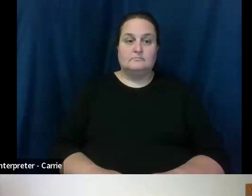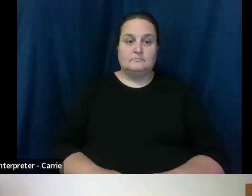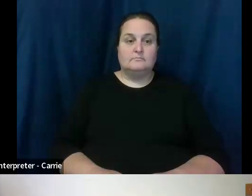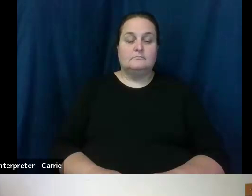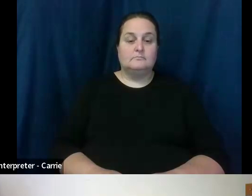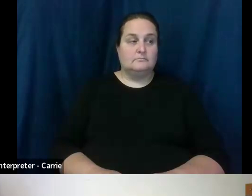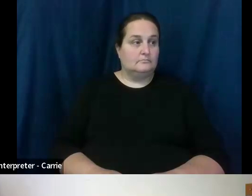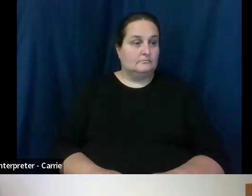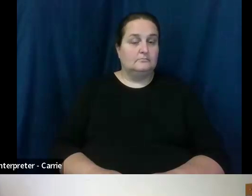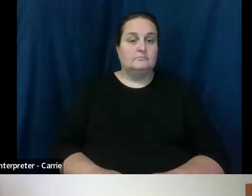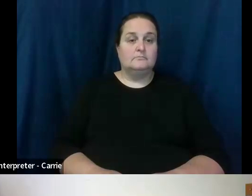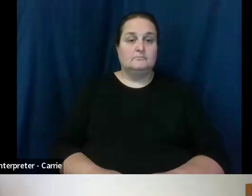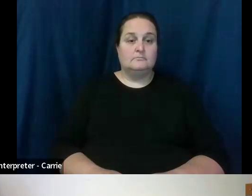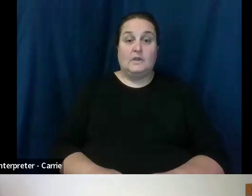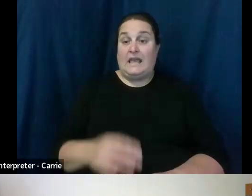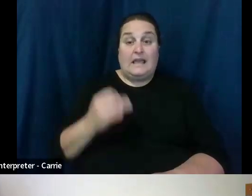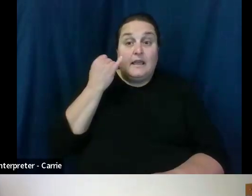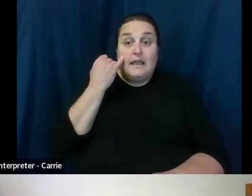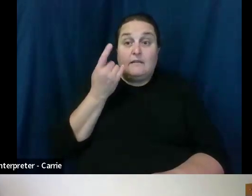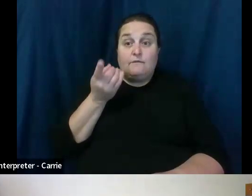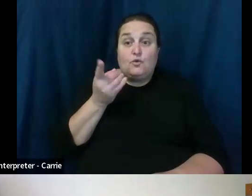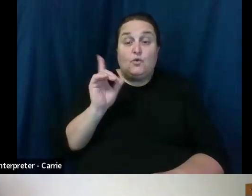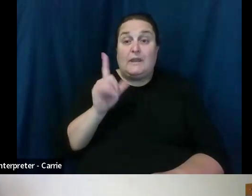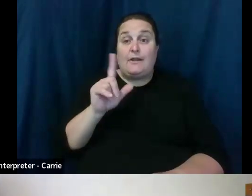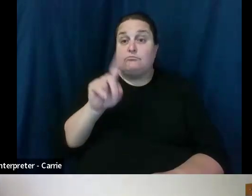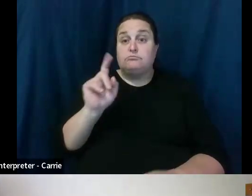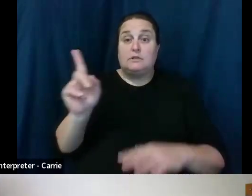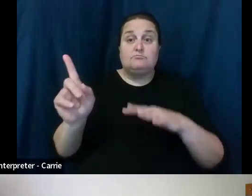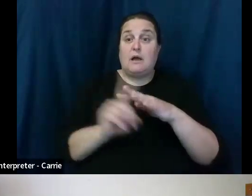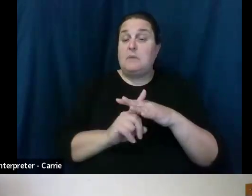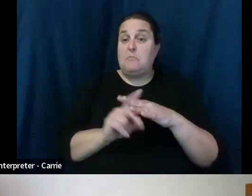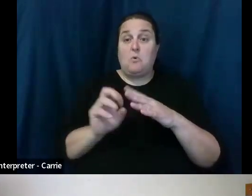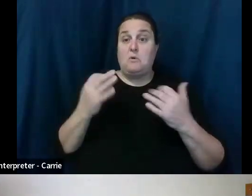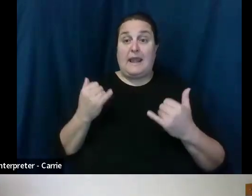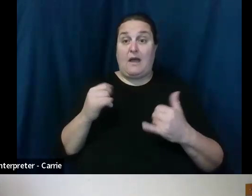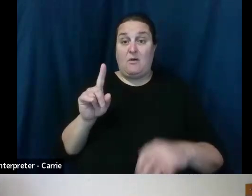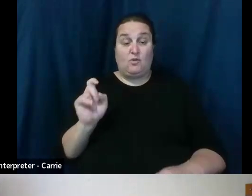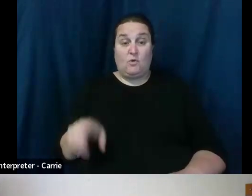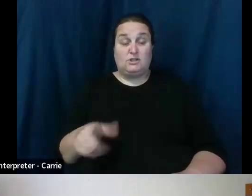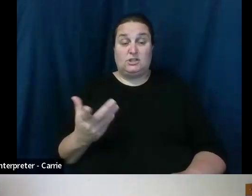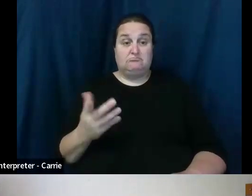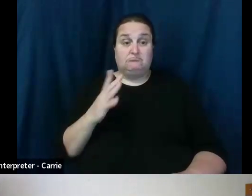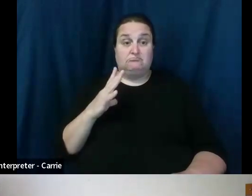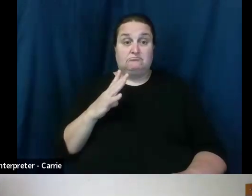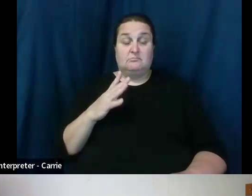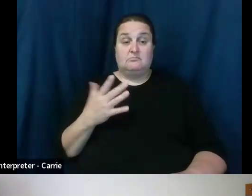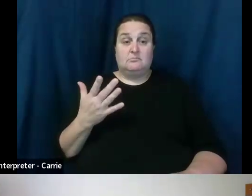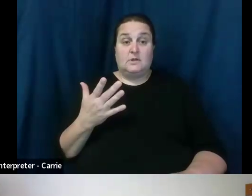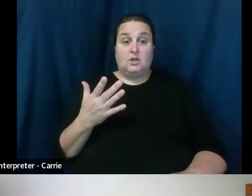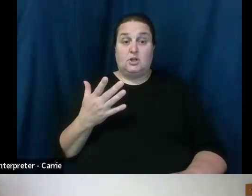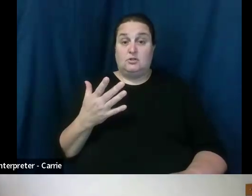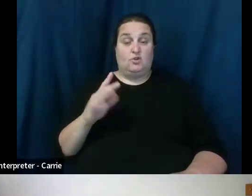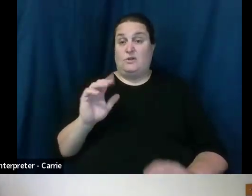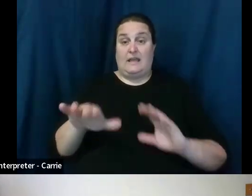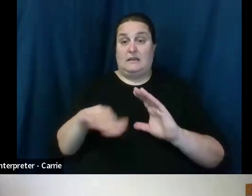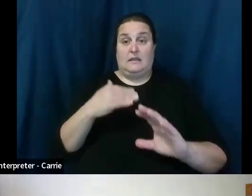answered, yes. And if you have any questions also that are not to do with other people getting on the website, you can also